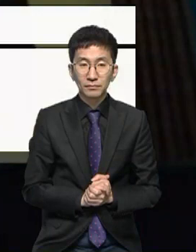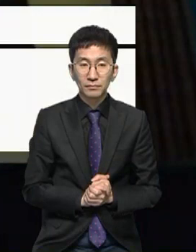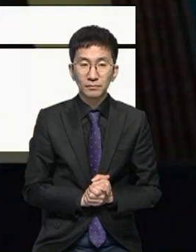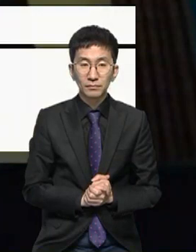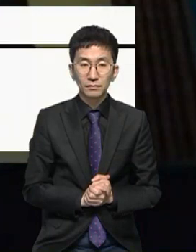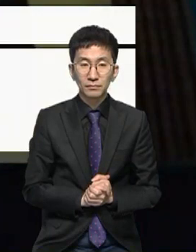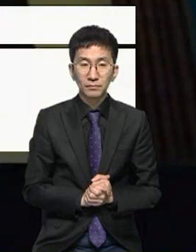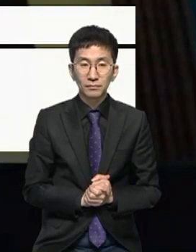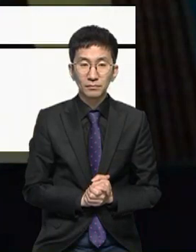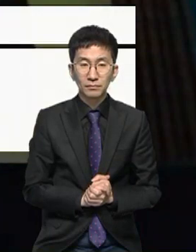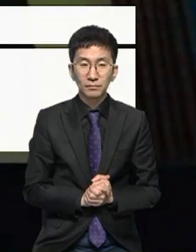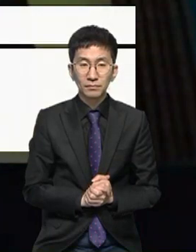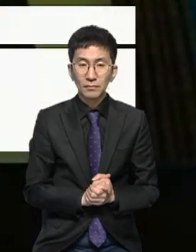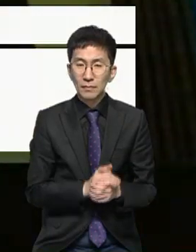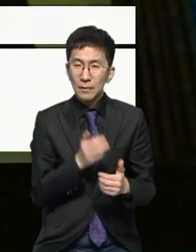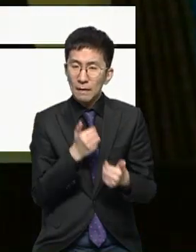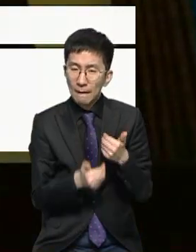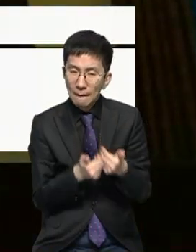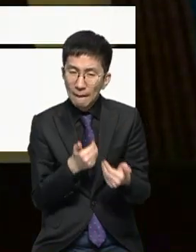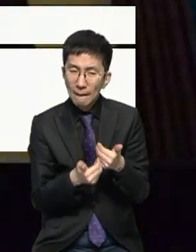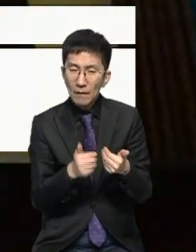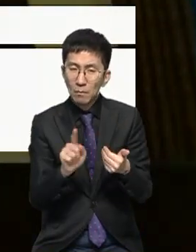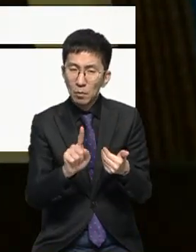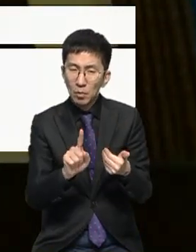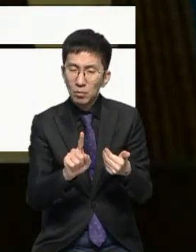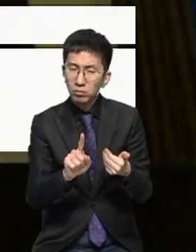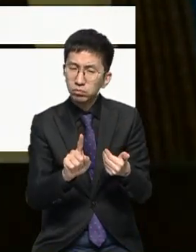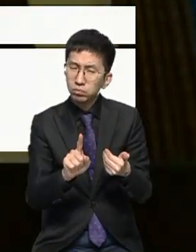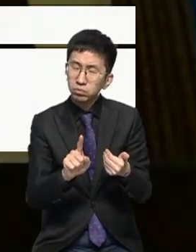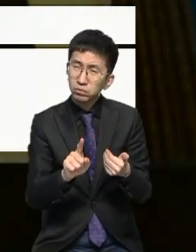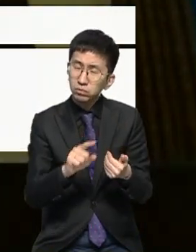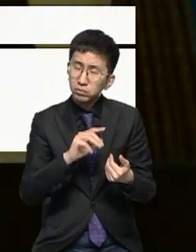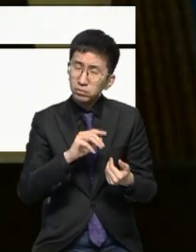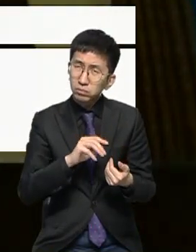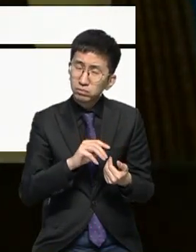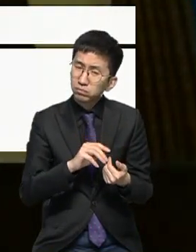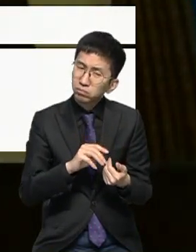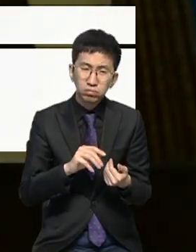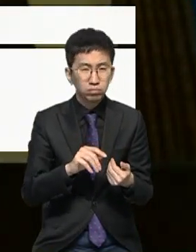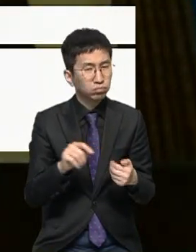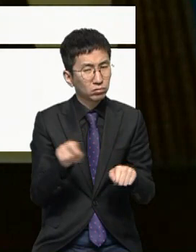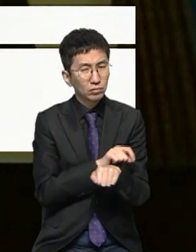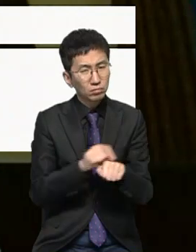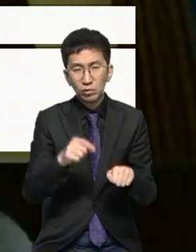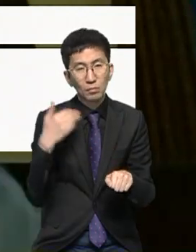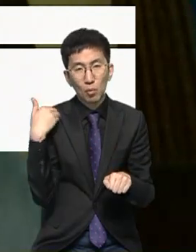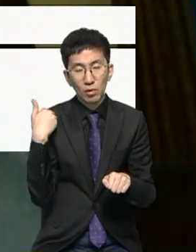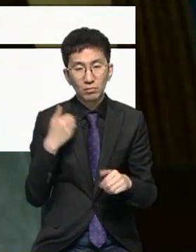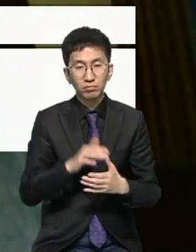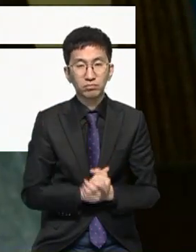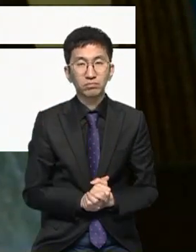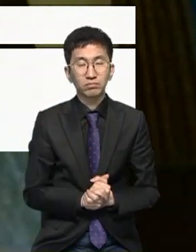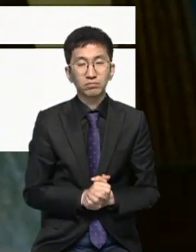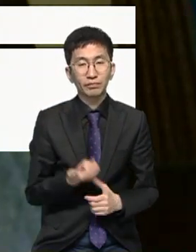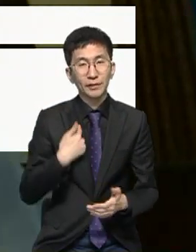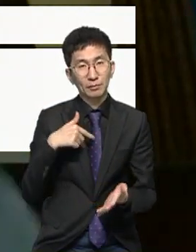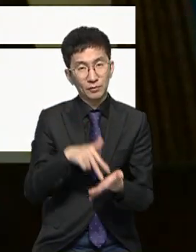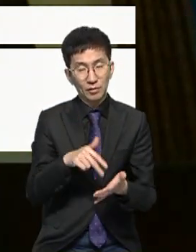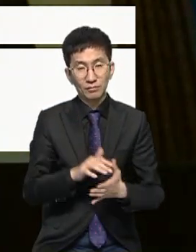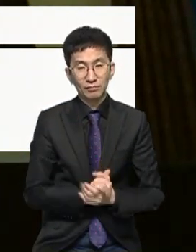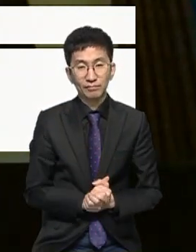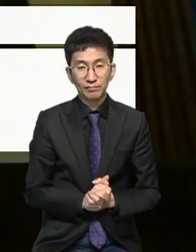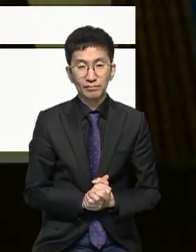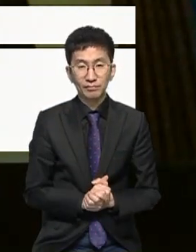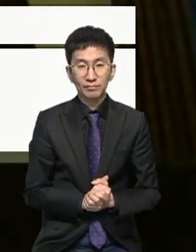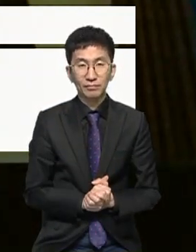triggered by the messenger RNA vaccines. And we don't know what the long-term complications of that type